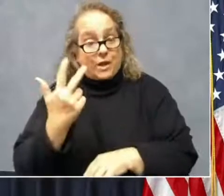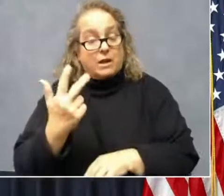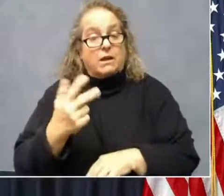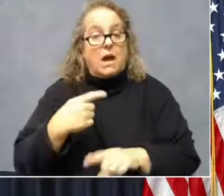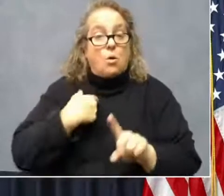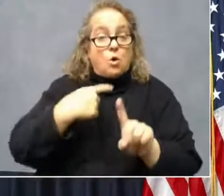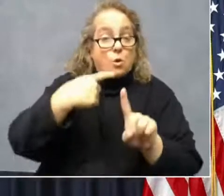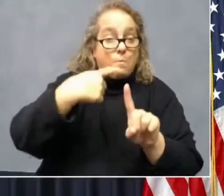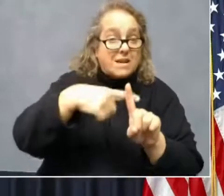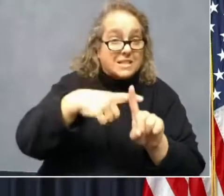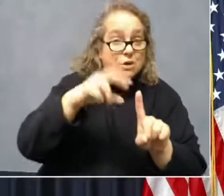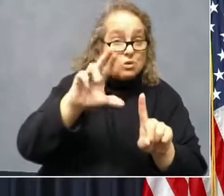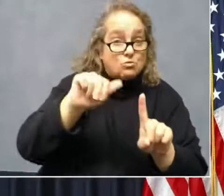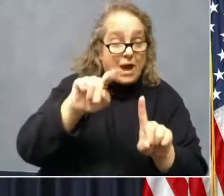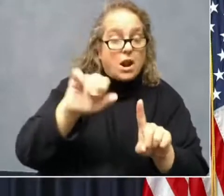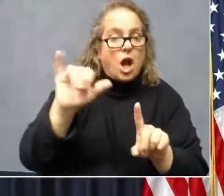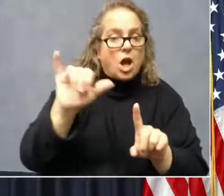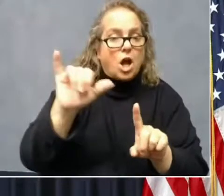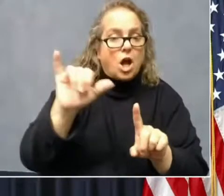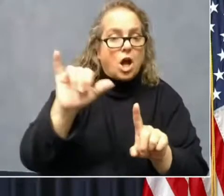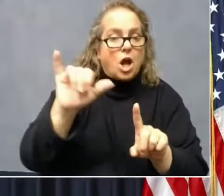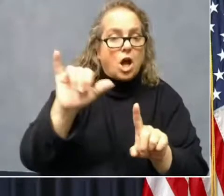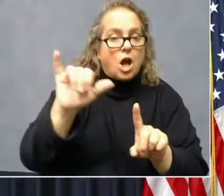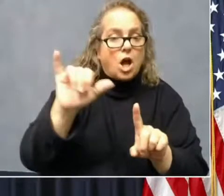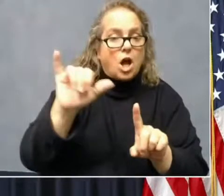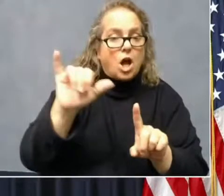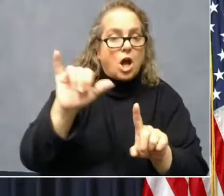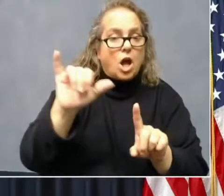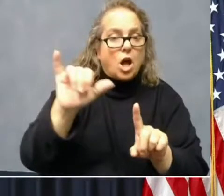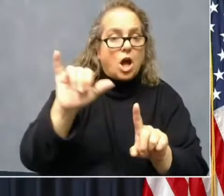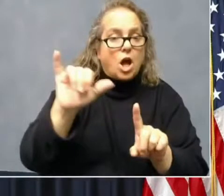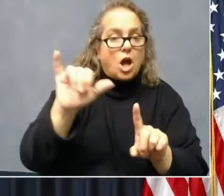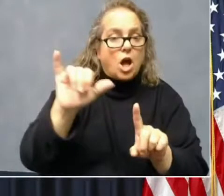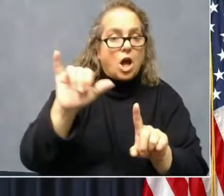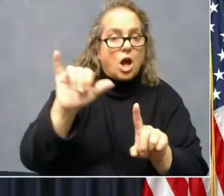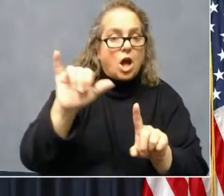bit from yesterday at 9.5.